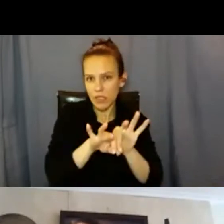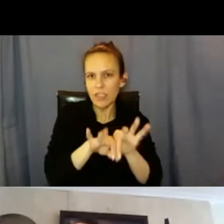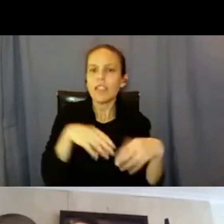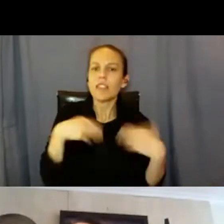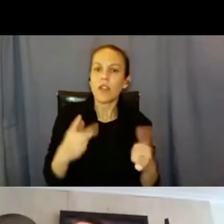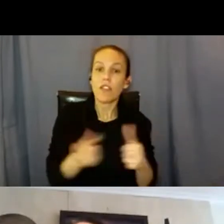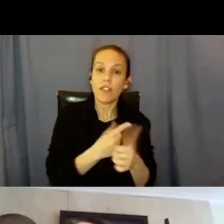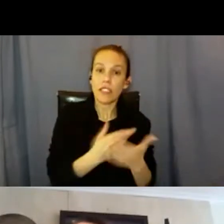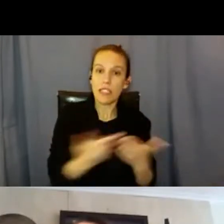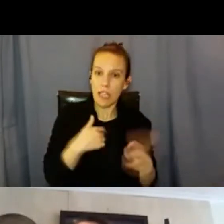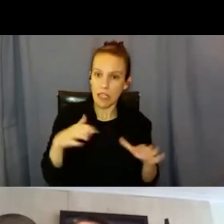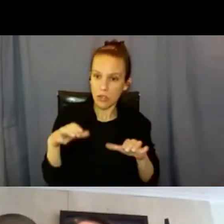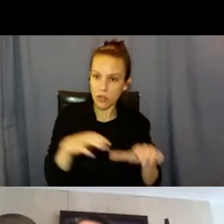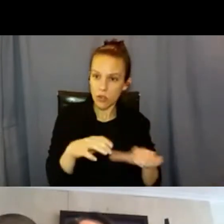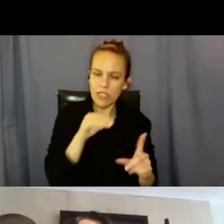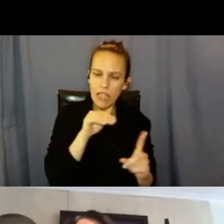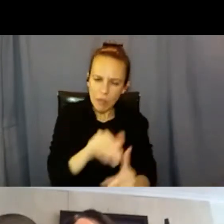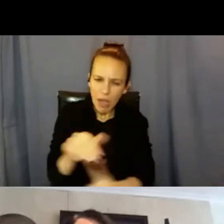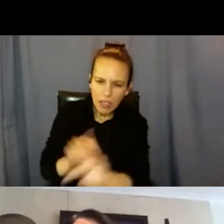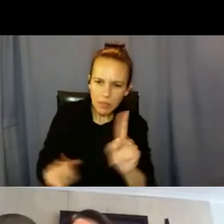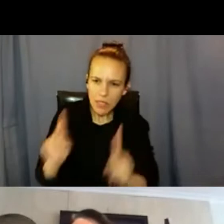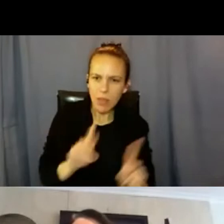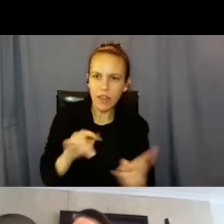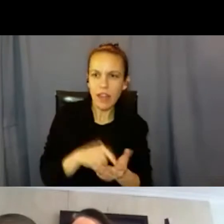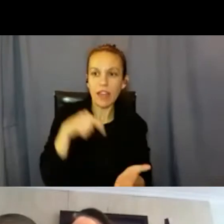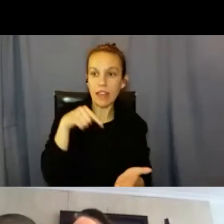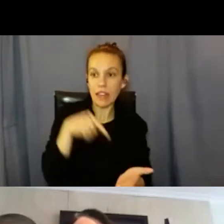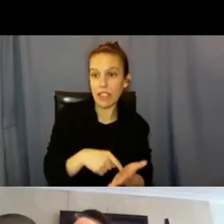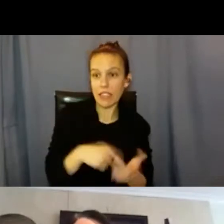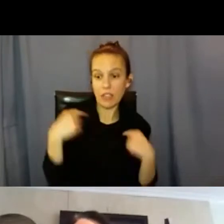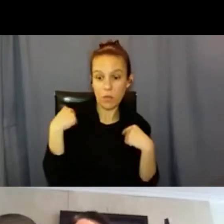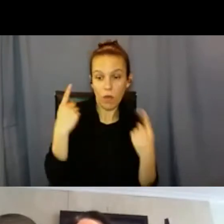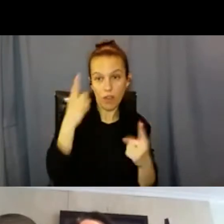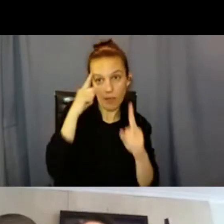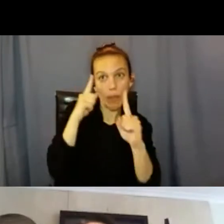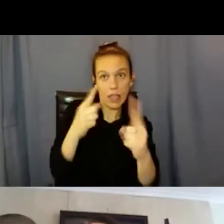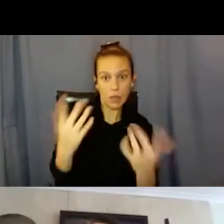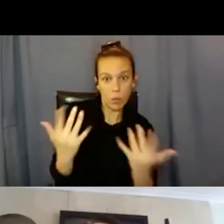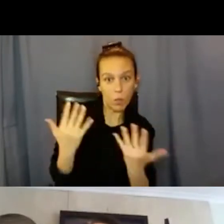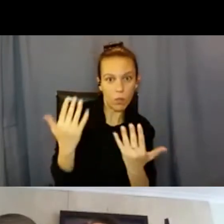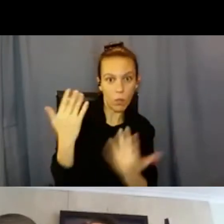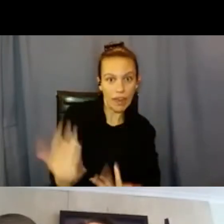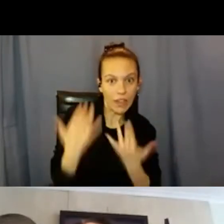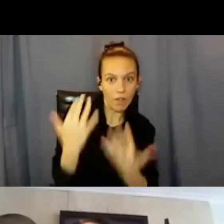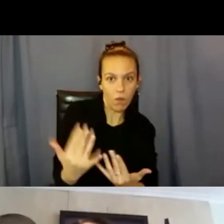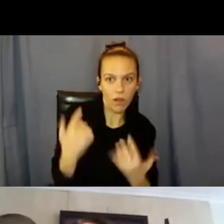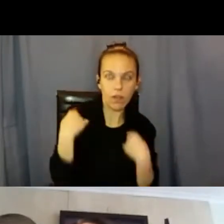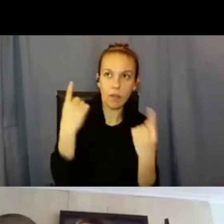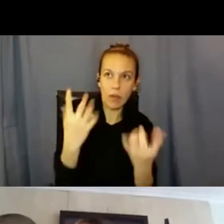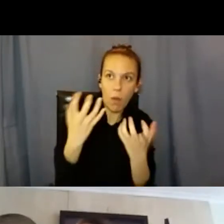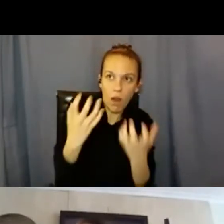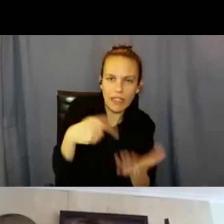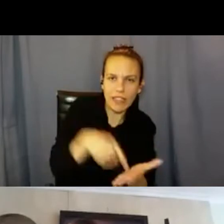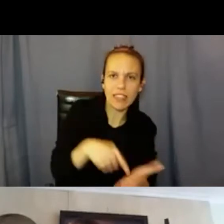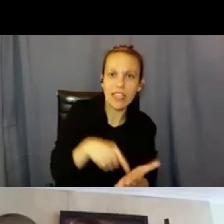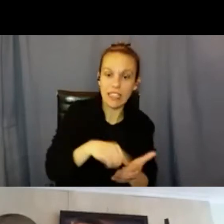do is to remind everybody that this is what we have been waiting for. This is how we save our own life and the life